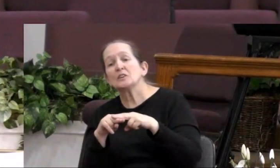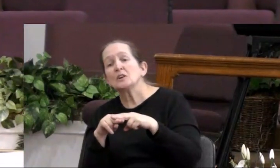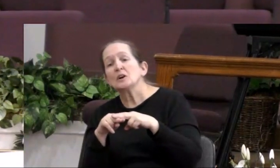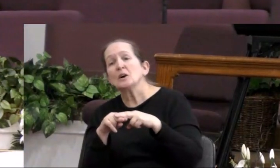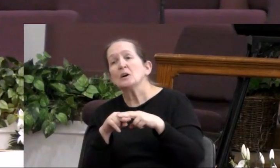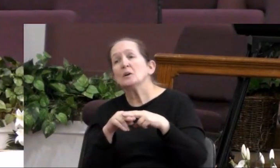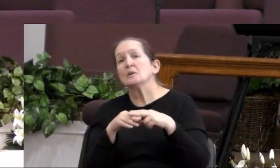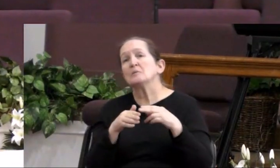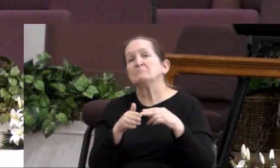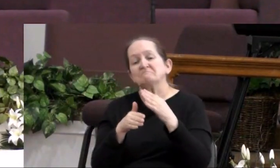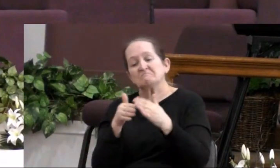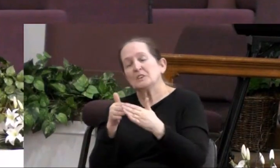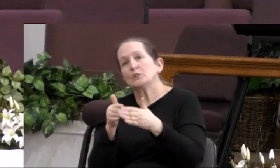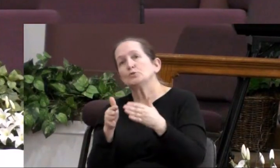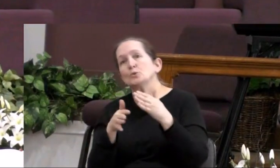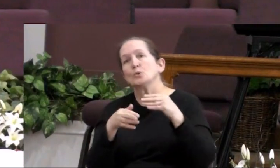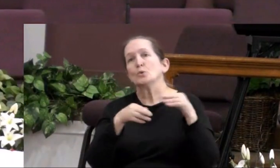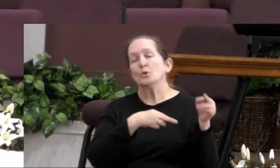road